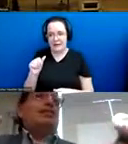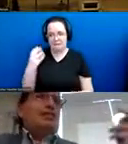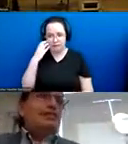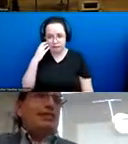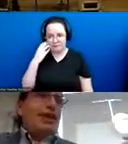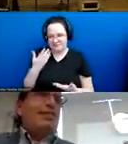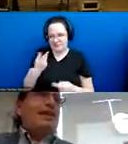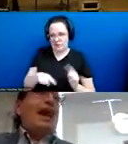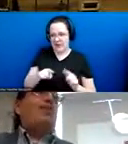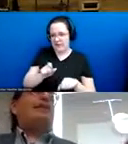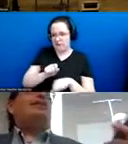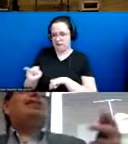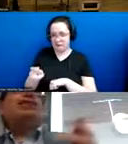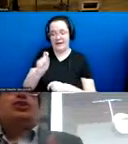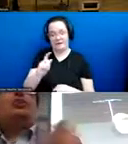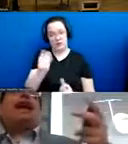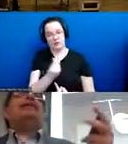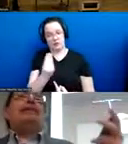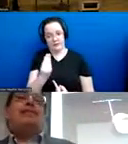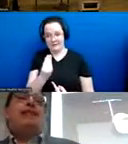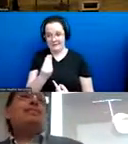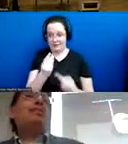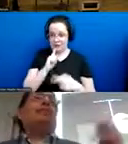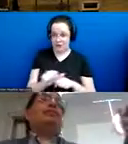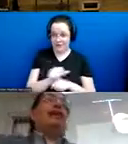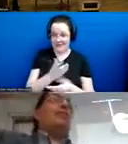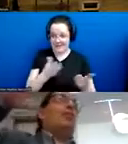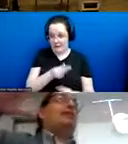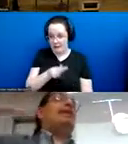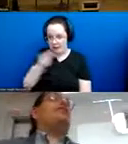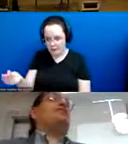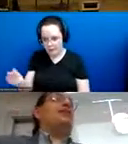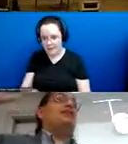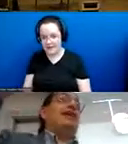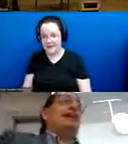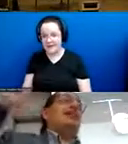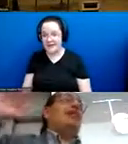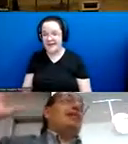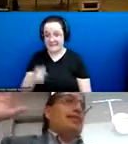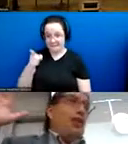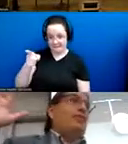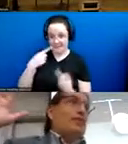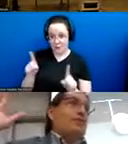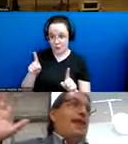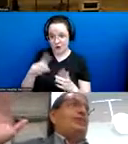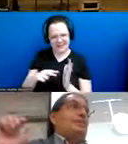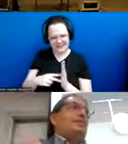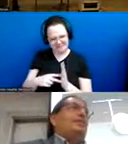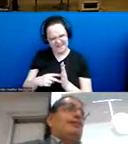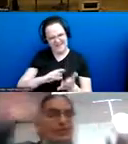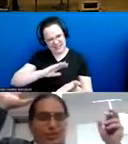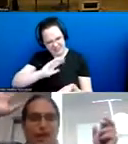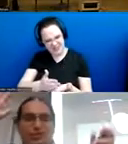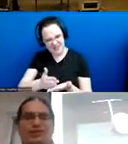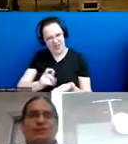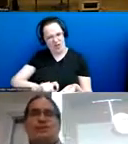quantum entanglement highway, you can, in principle, teleport large amounts of data almost instantaneously,